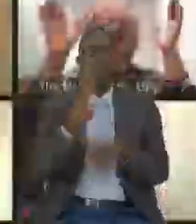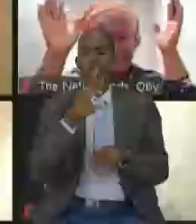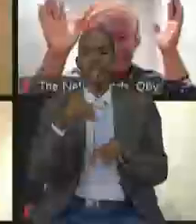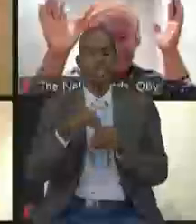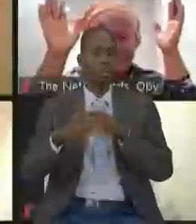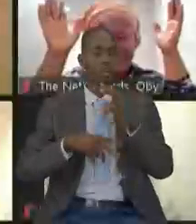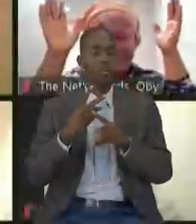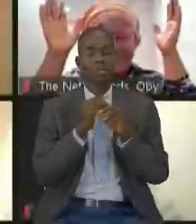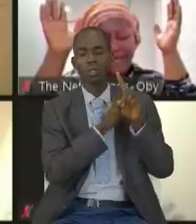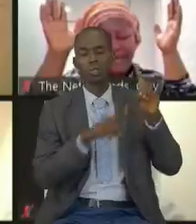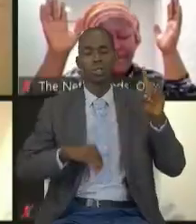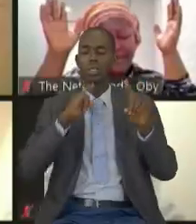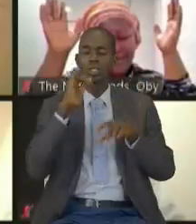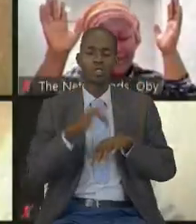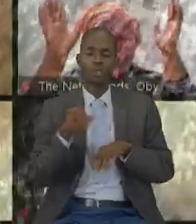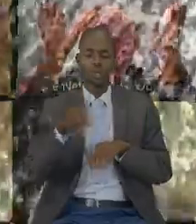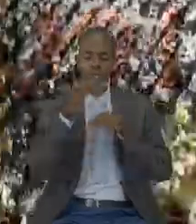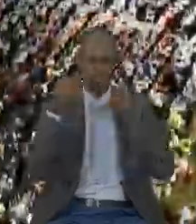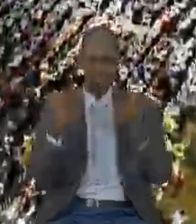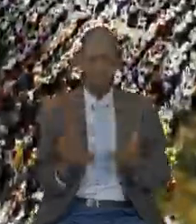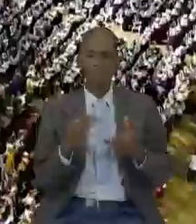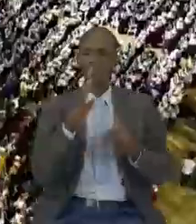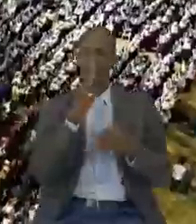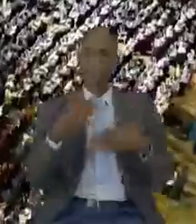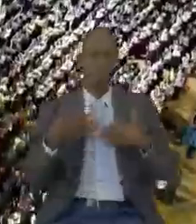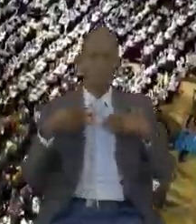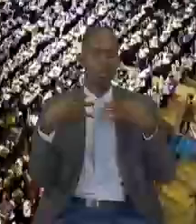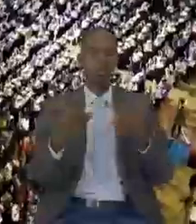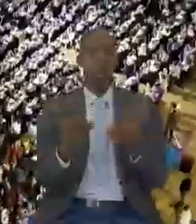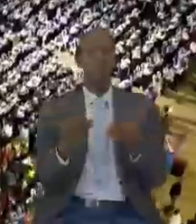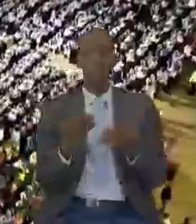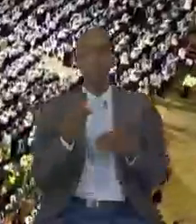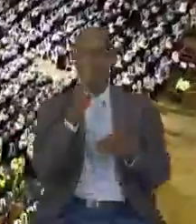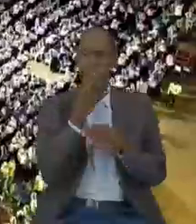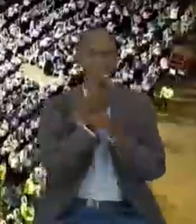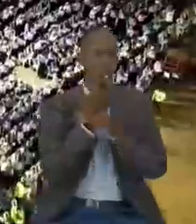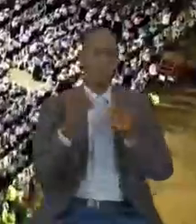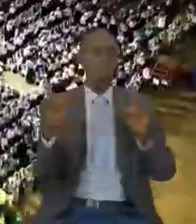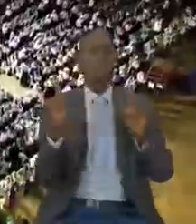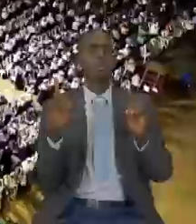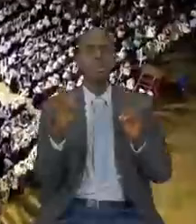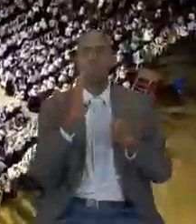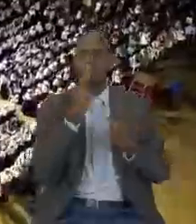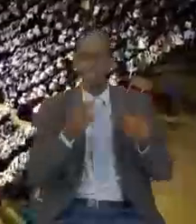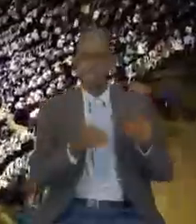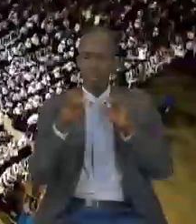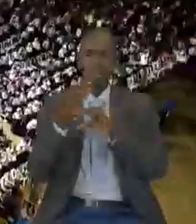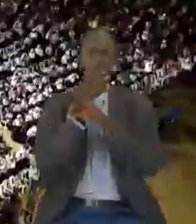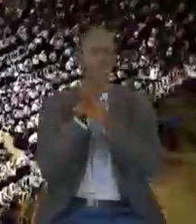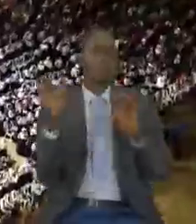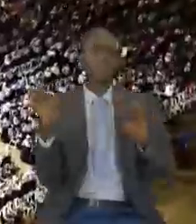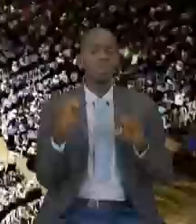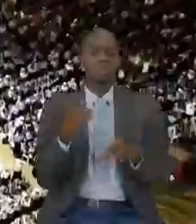Lord is touching you right now. Be healed. Be delivered. Be set free.